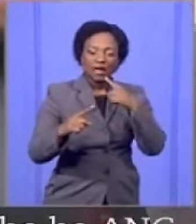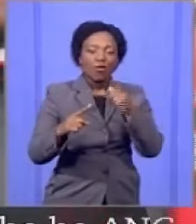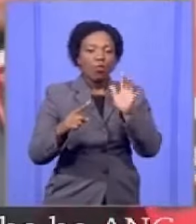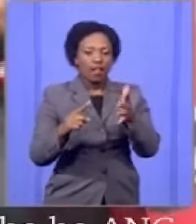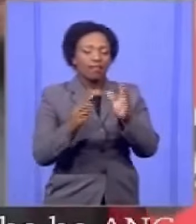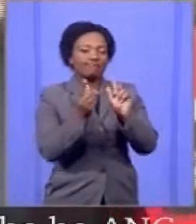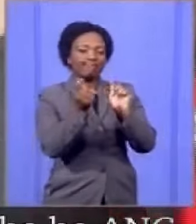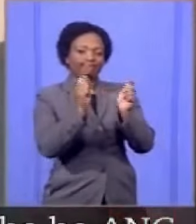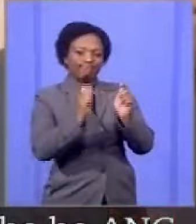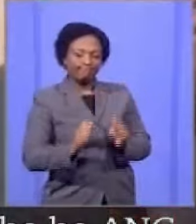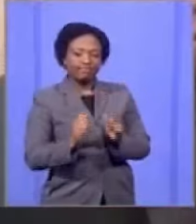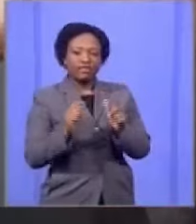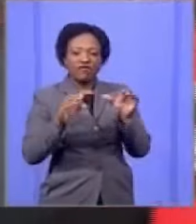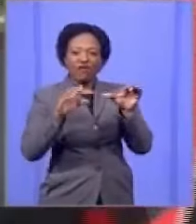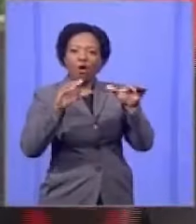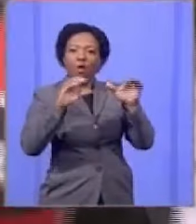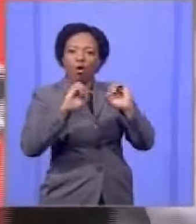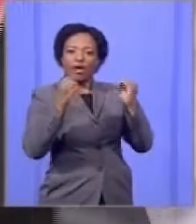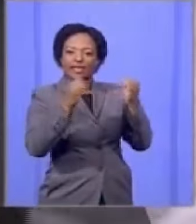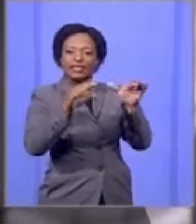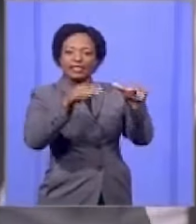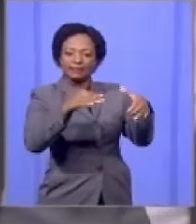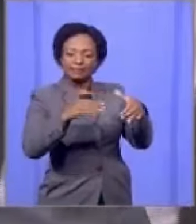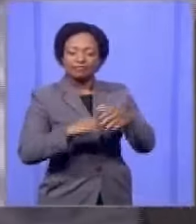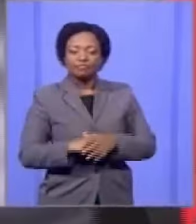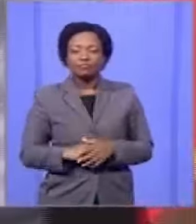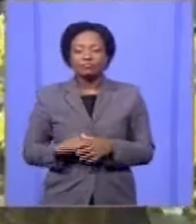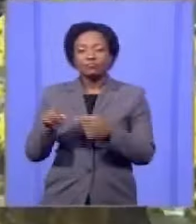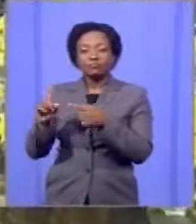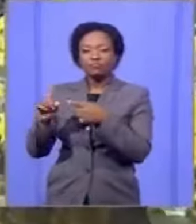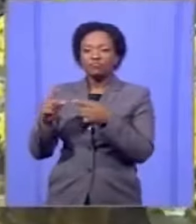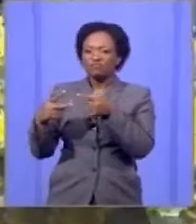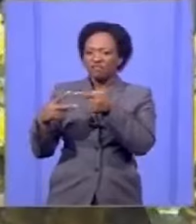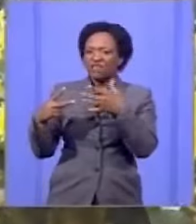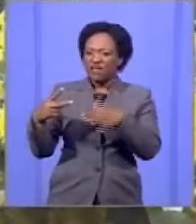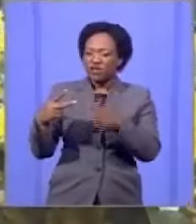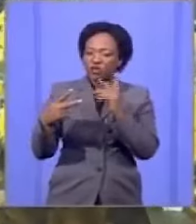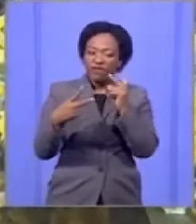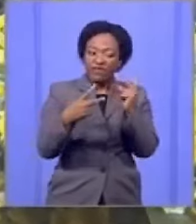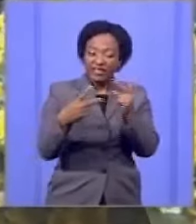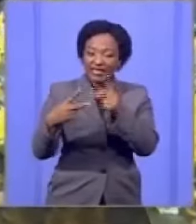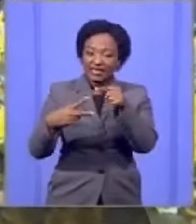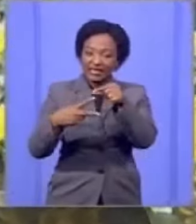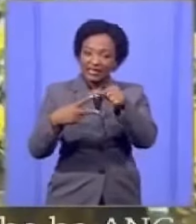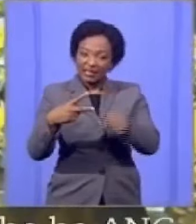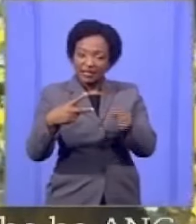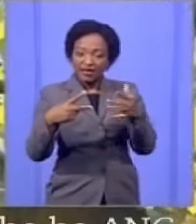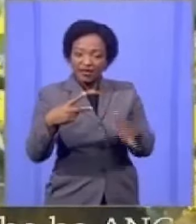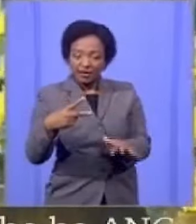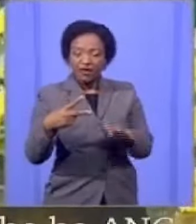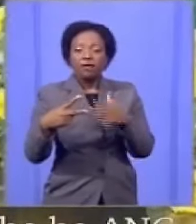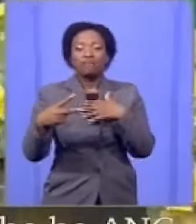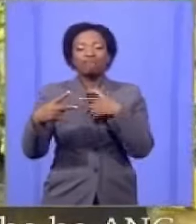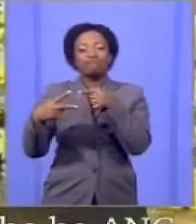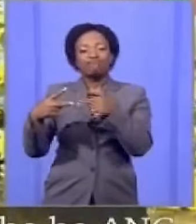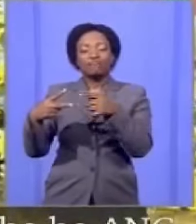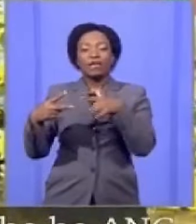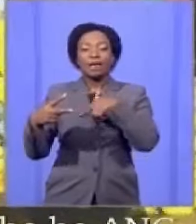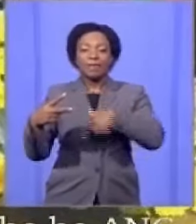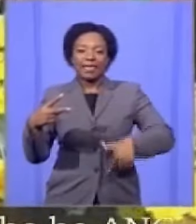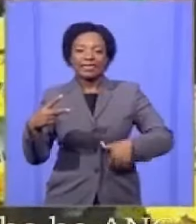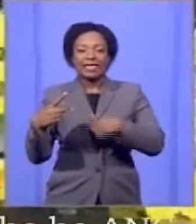Fa a ne a etetse mabitla a dipresidente tsa maloba tsa ANC Chief Albert Luthuli le John Langa Libalele Dube,